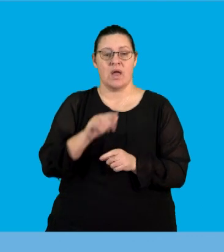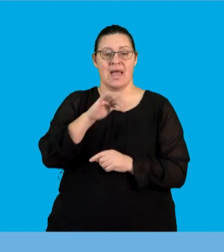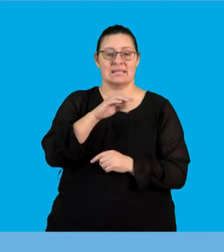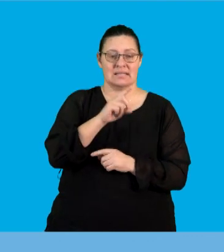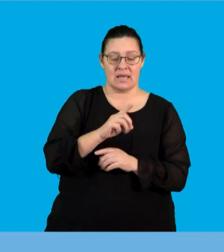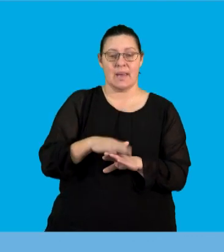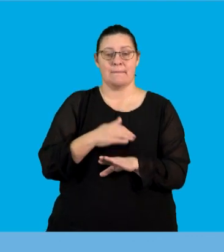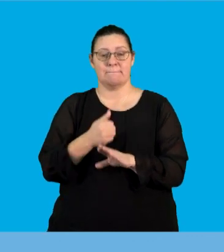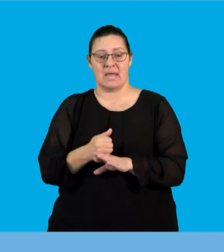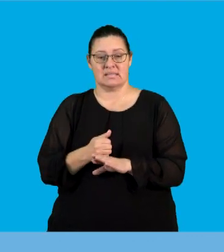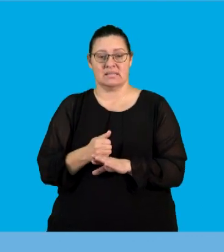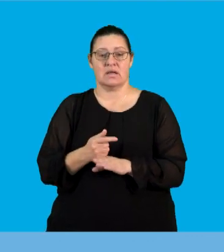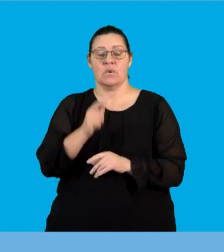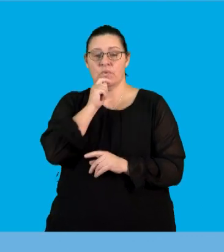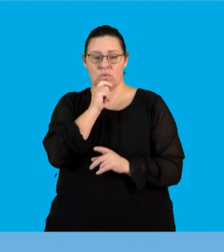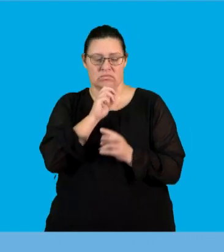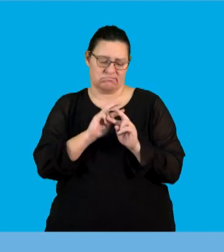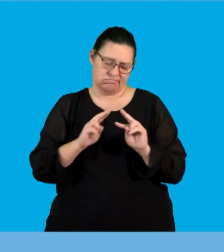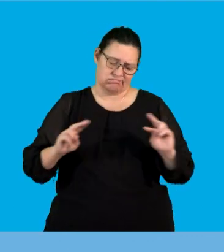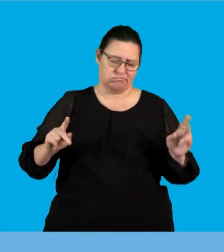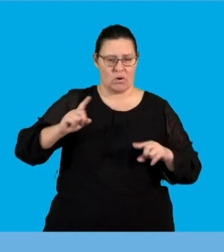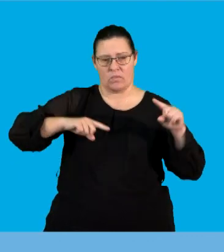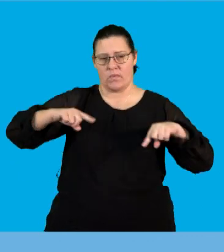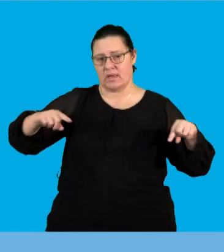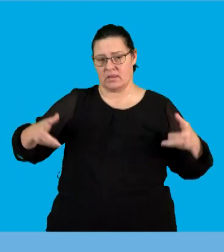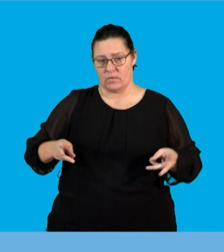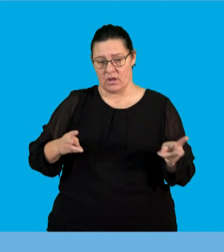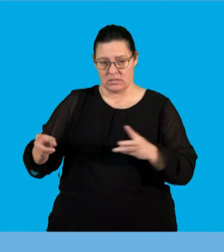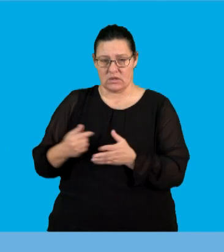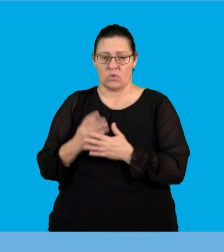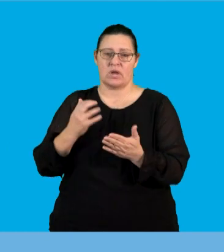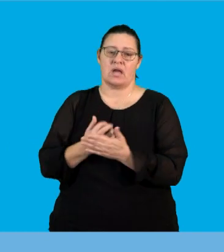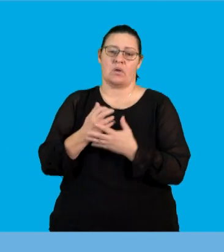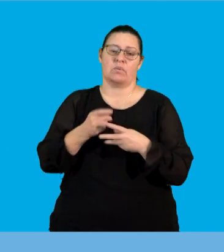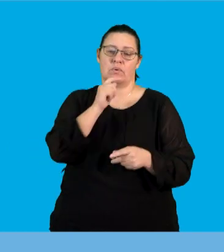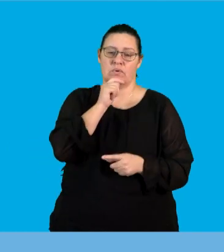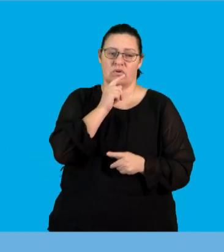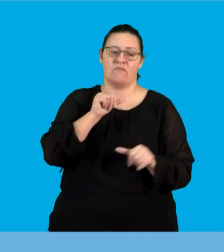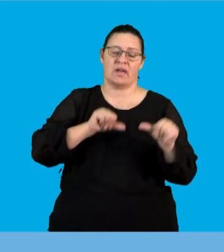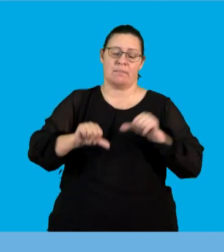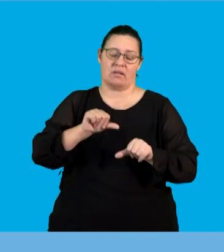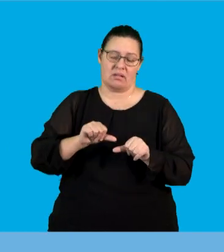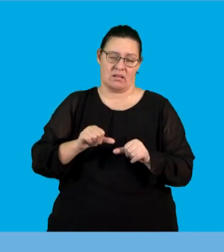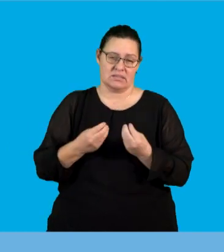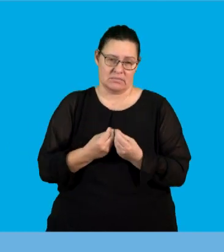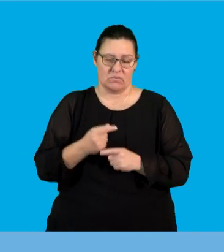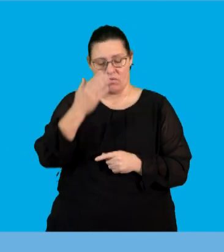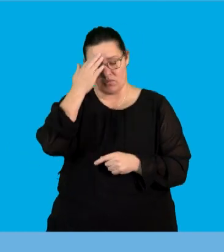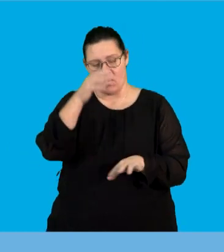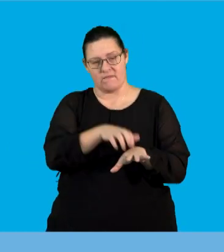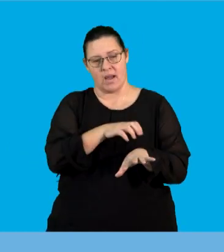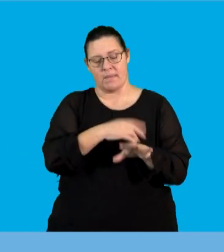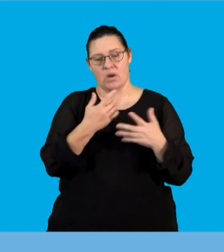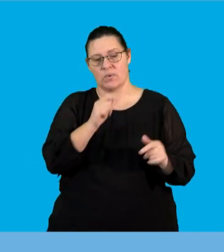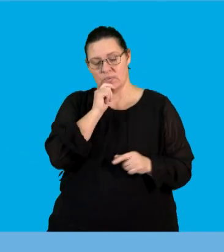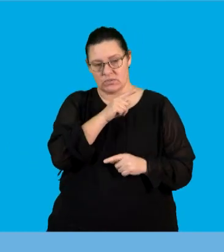and bases in many ways, and there are also economic uses of these chemical substances. We know how